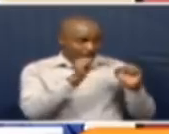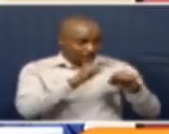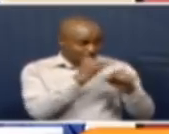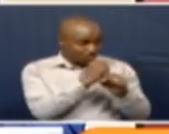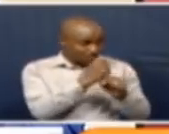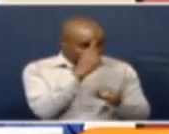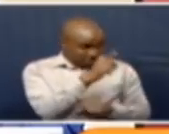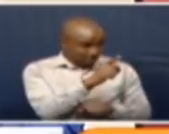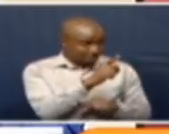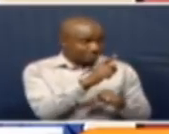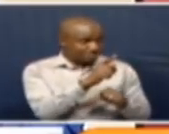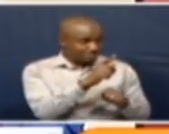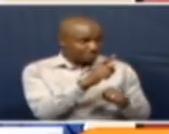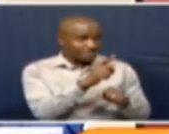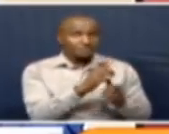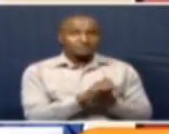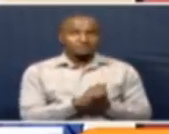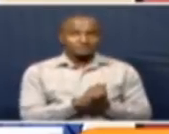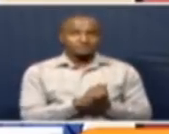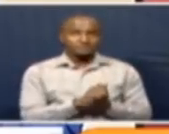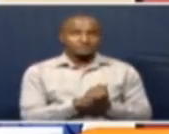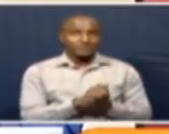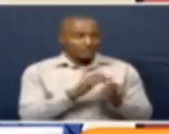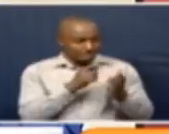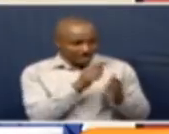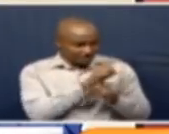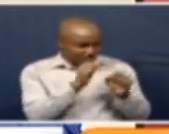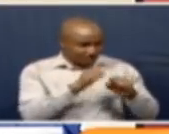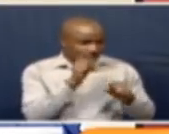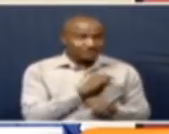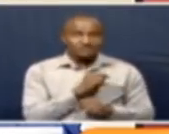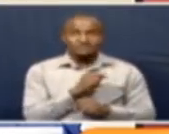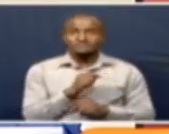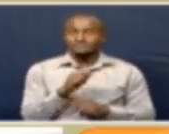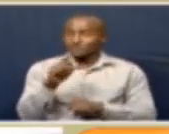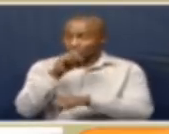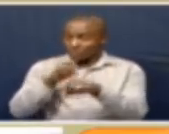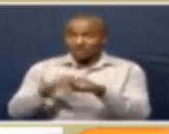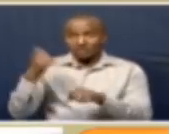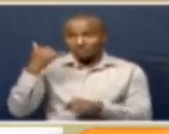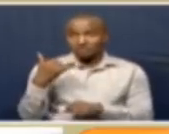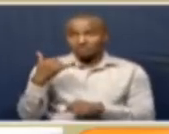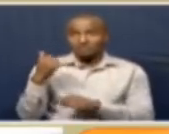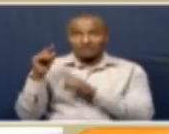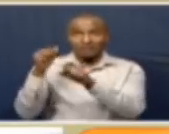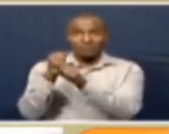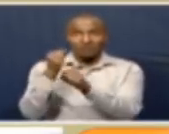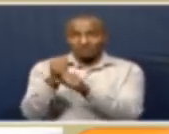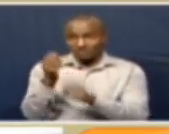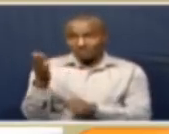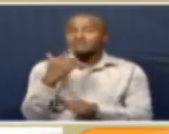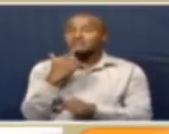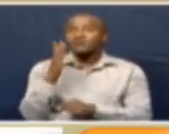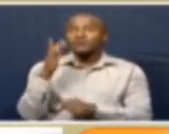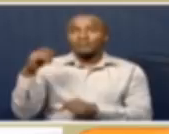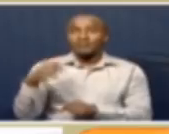for them or agreed to shoot with them, the conversation over the pay? Okay. When they contacted me to work for them, they told me they're going to